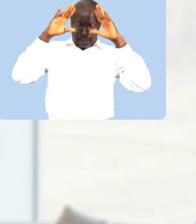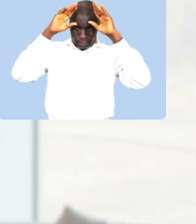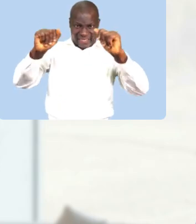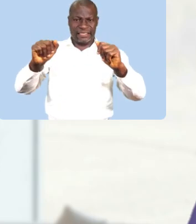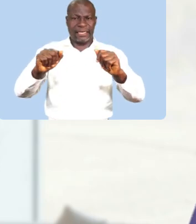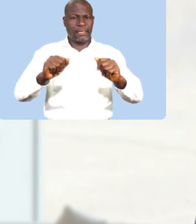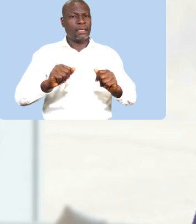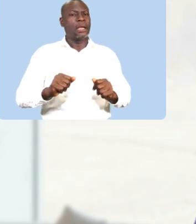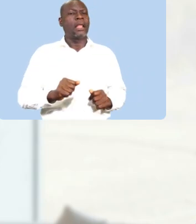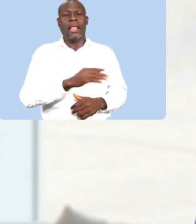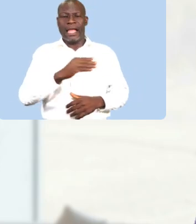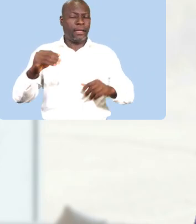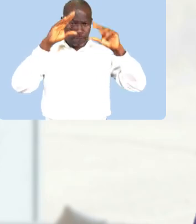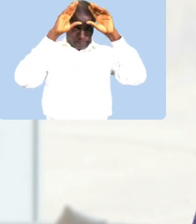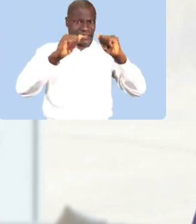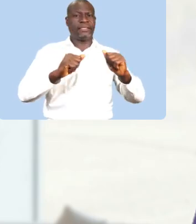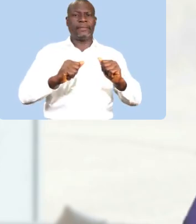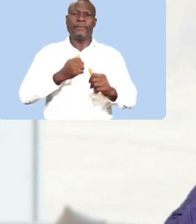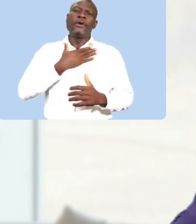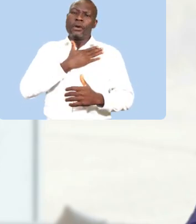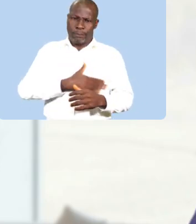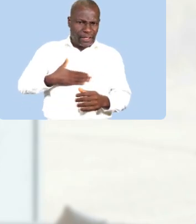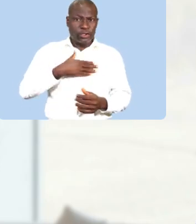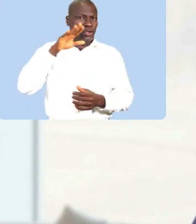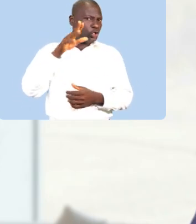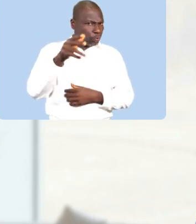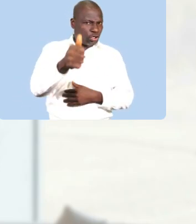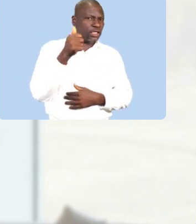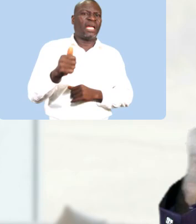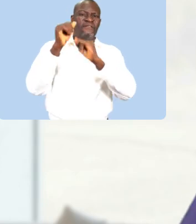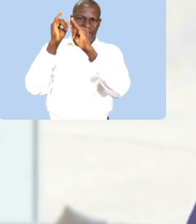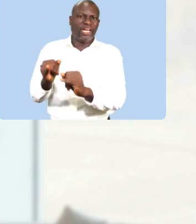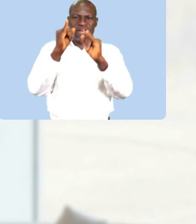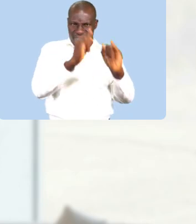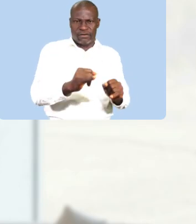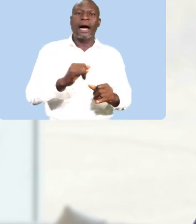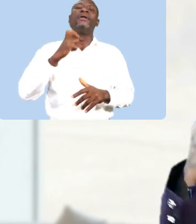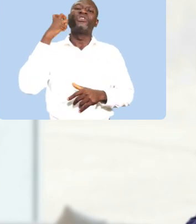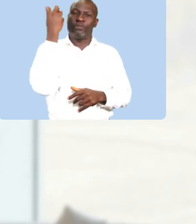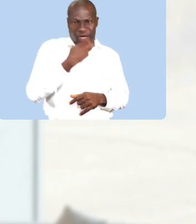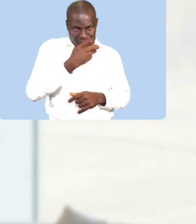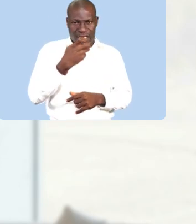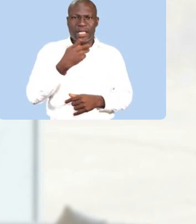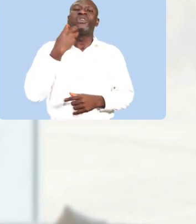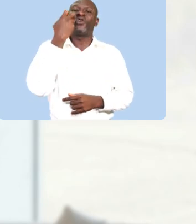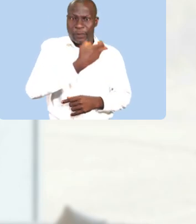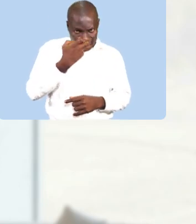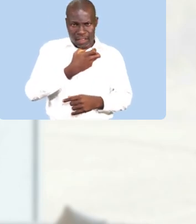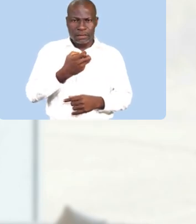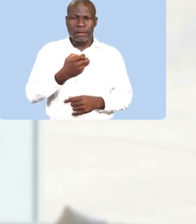wan kasa as a person se obema gana fo ahunu se ensam na ekoso no me de me gina bia